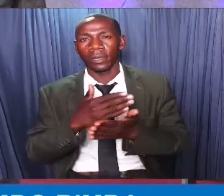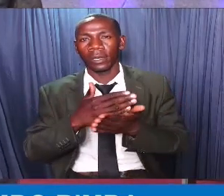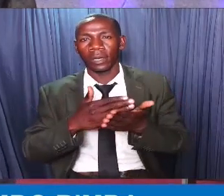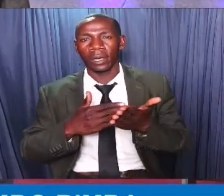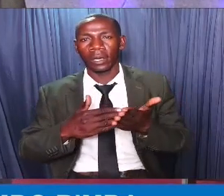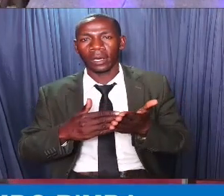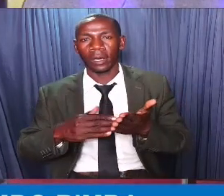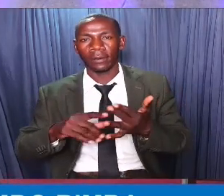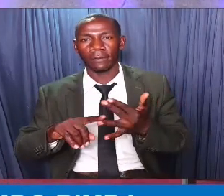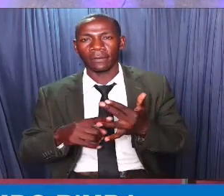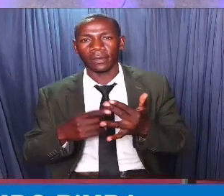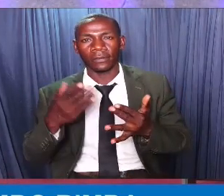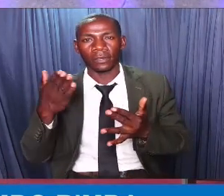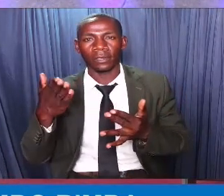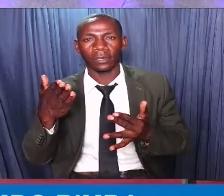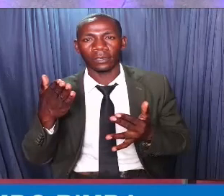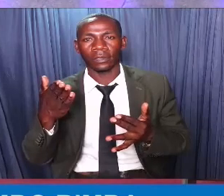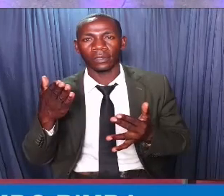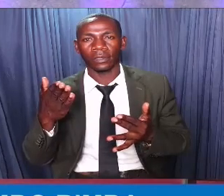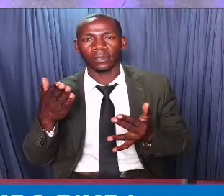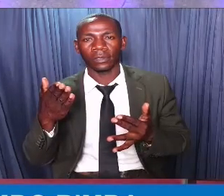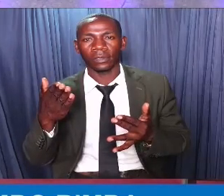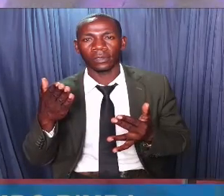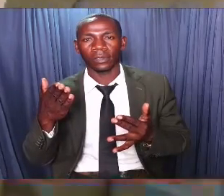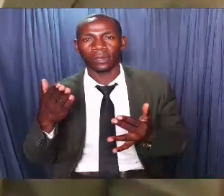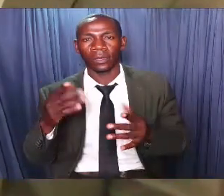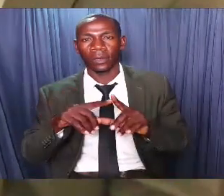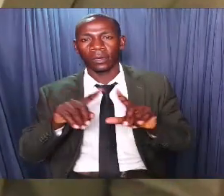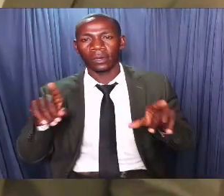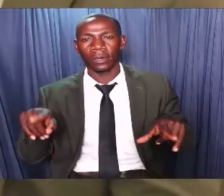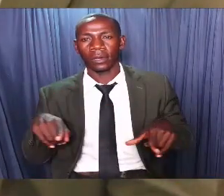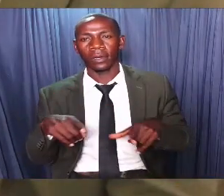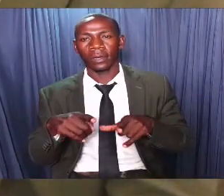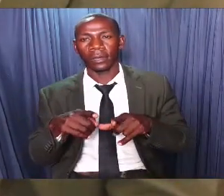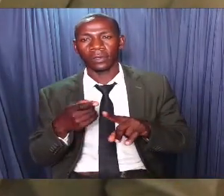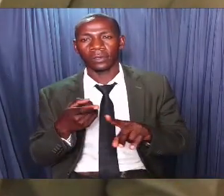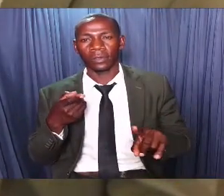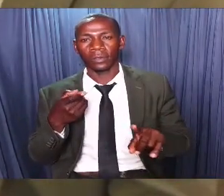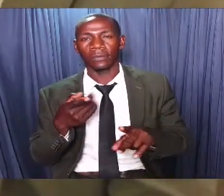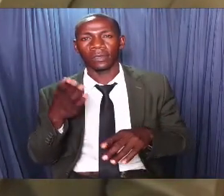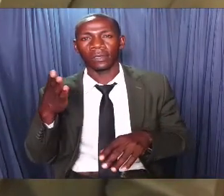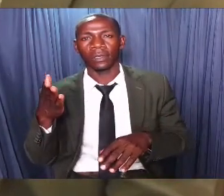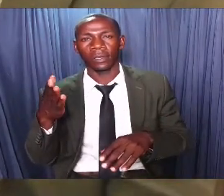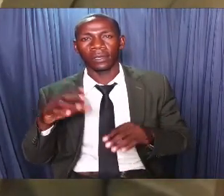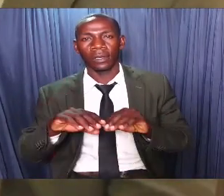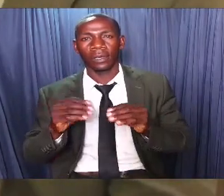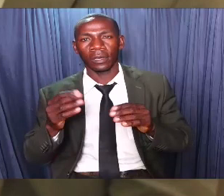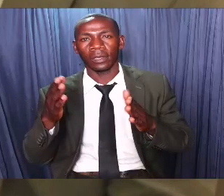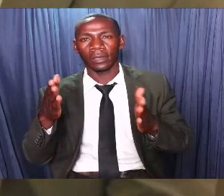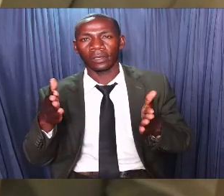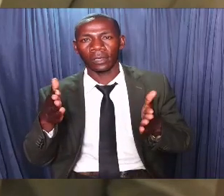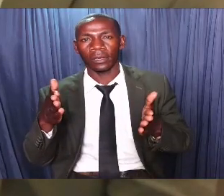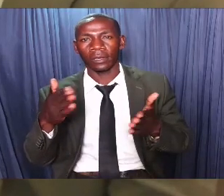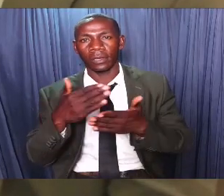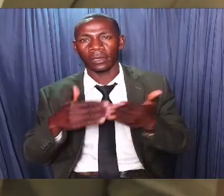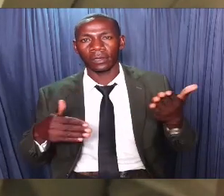kwanza. Normally it's cut off from the source. Kwenye bwawa kubwa huko, where the source is. Ukikatika huko, once it's